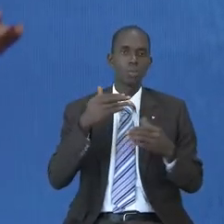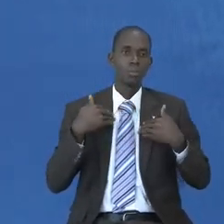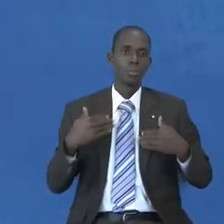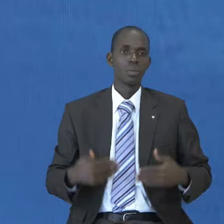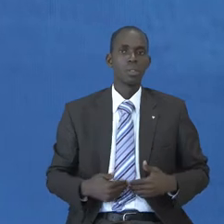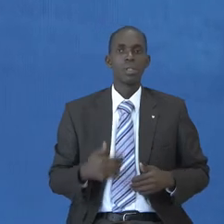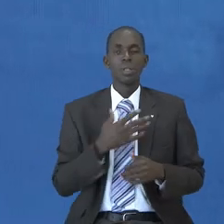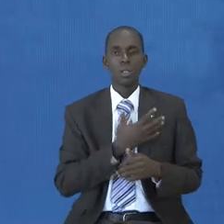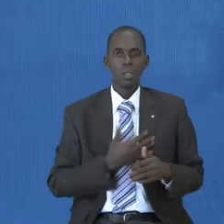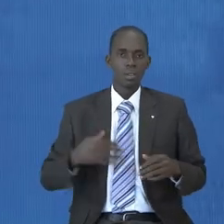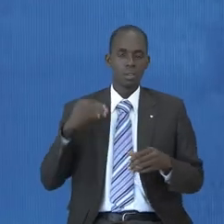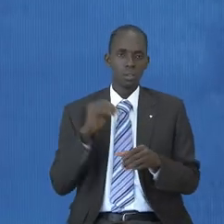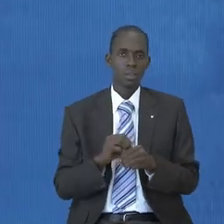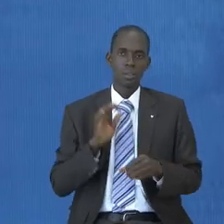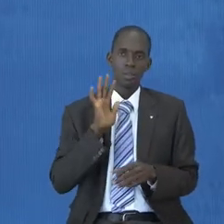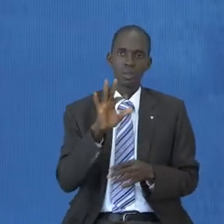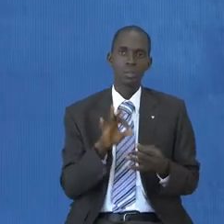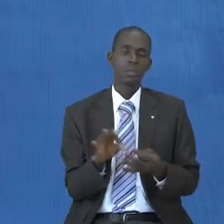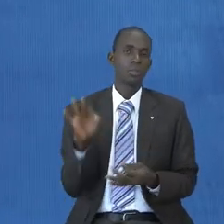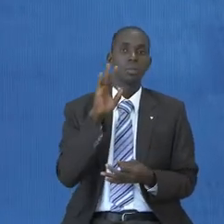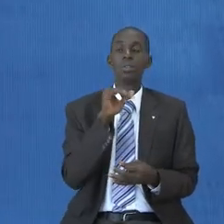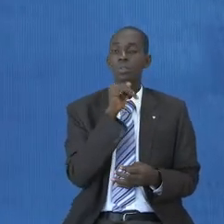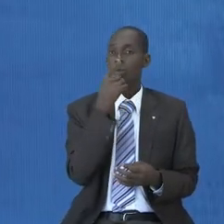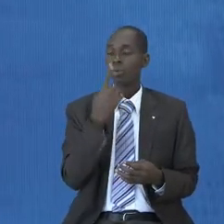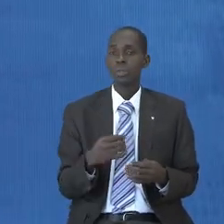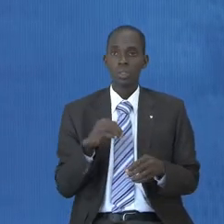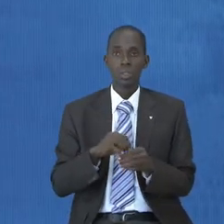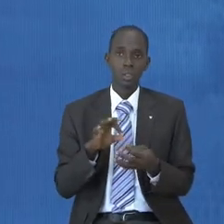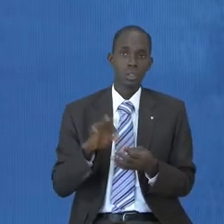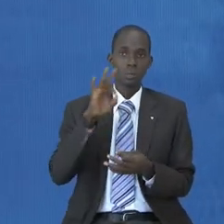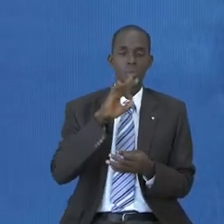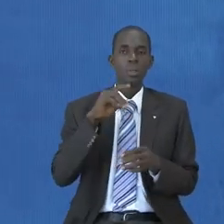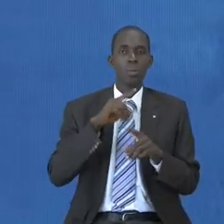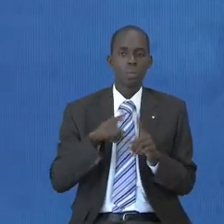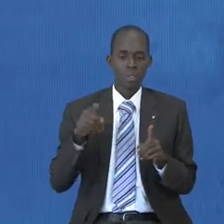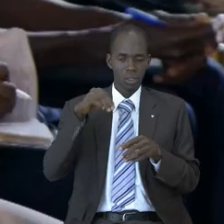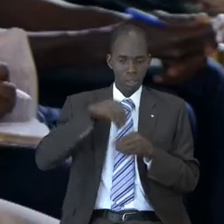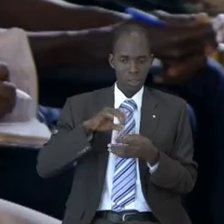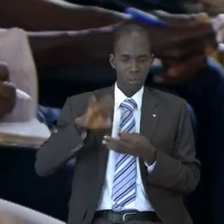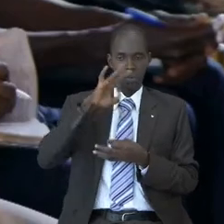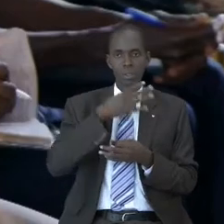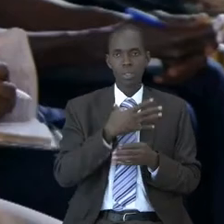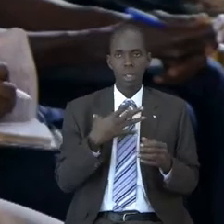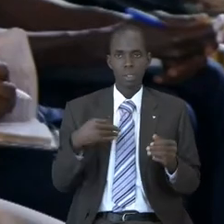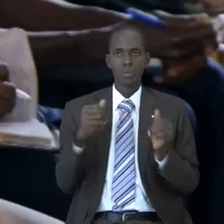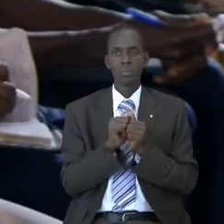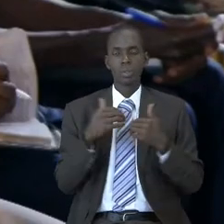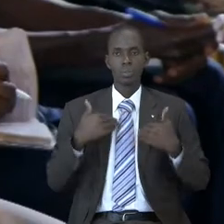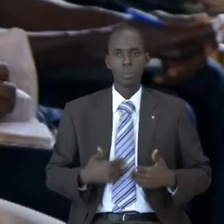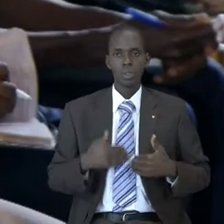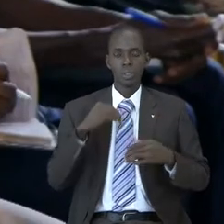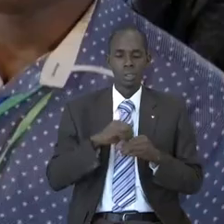and in your spirit. Not only in your spirit, in your spirit, in your body, in your heart,